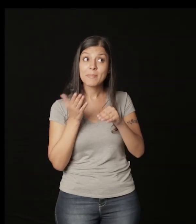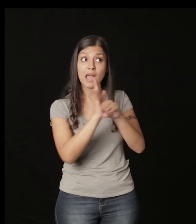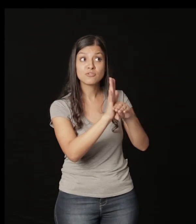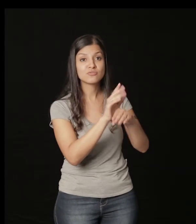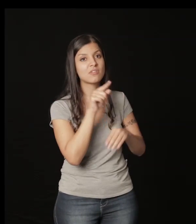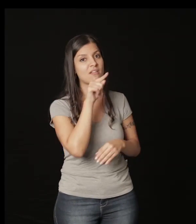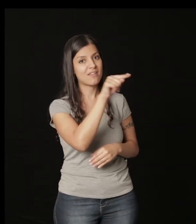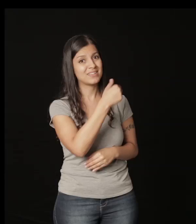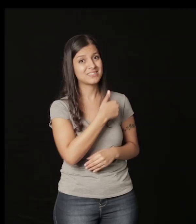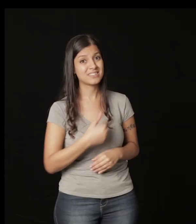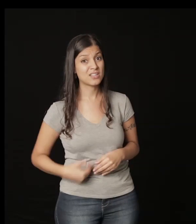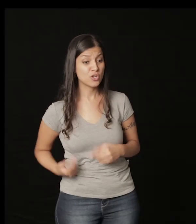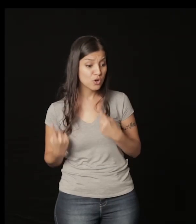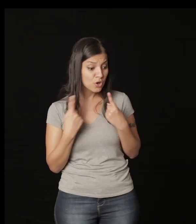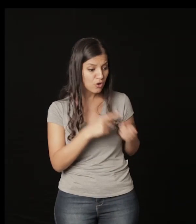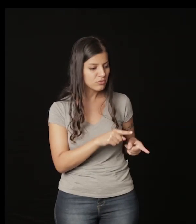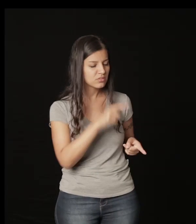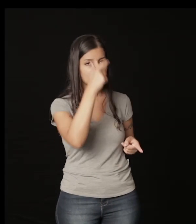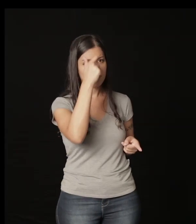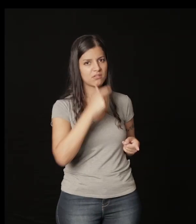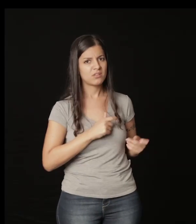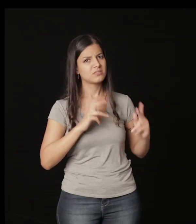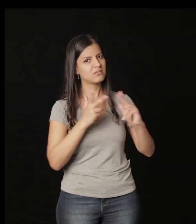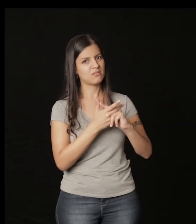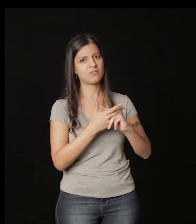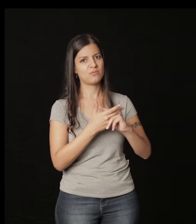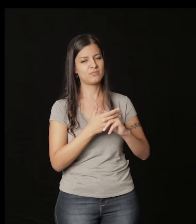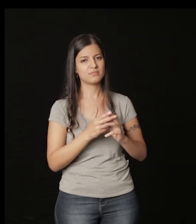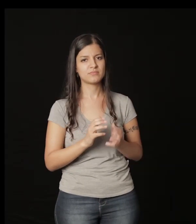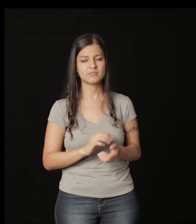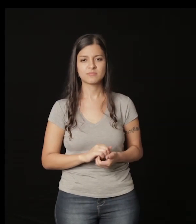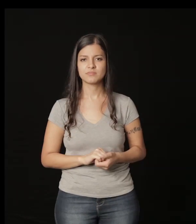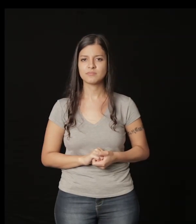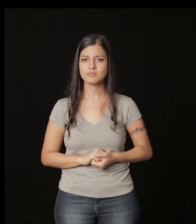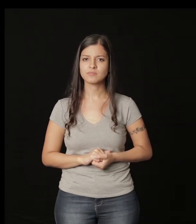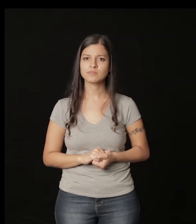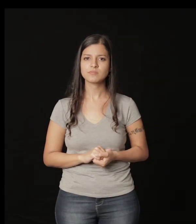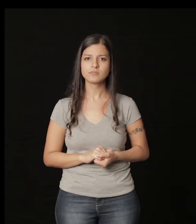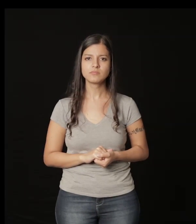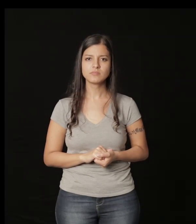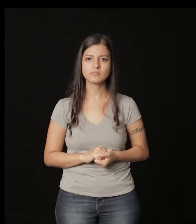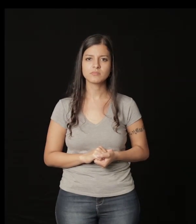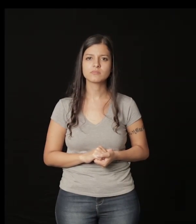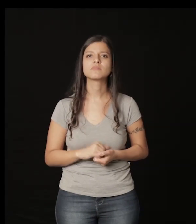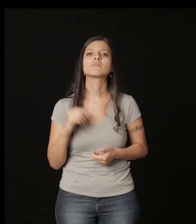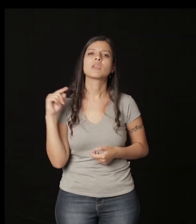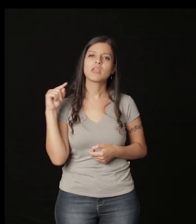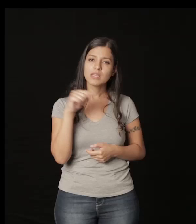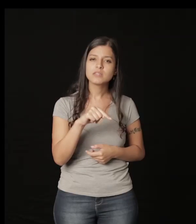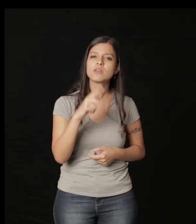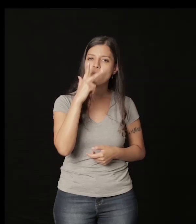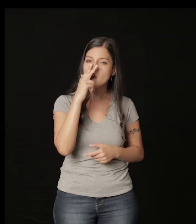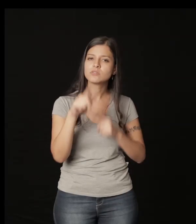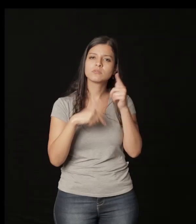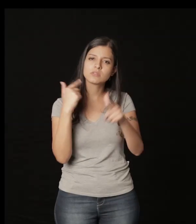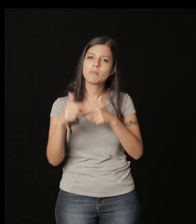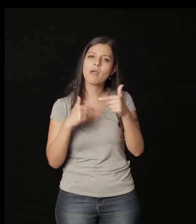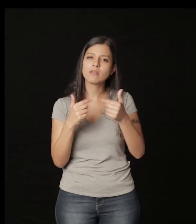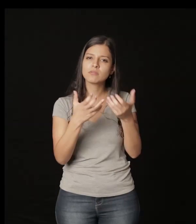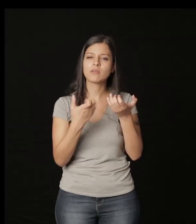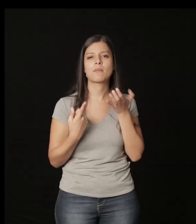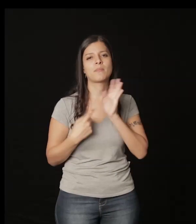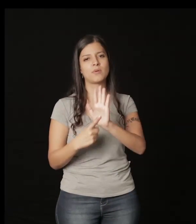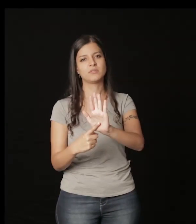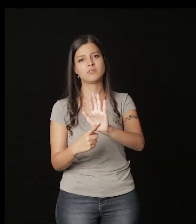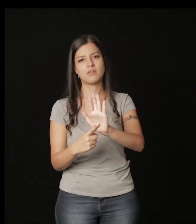redefined in the favor of the state and against the citizen. So that's what I think this work is really trying